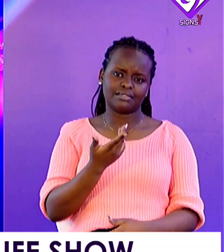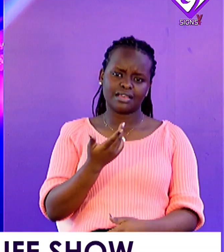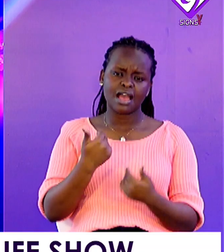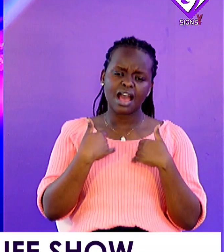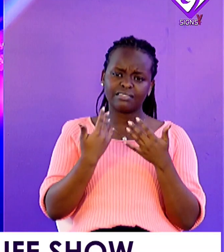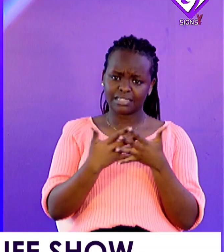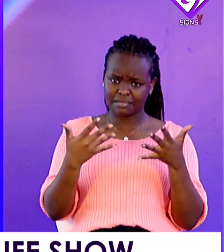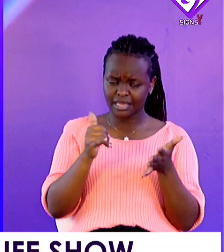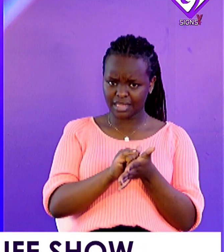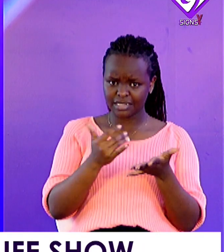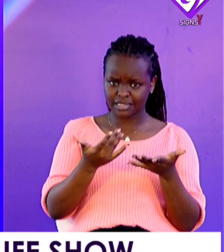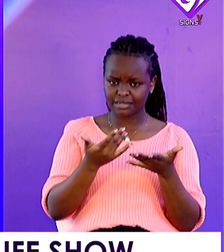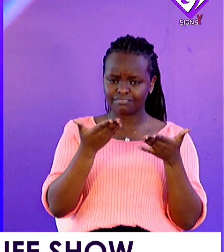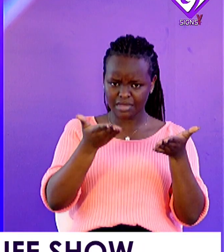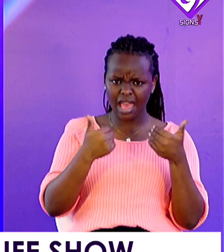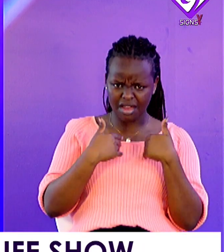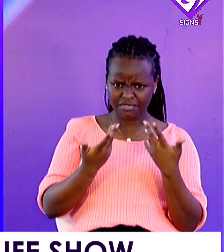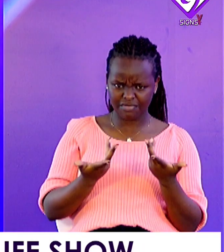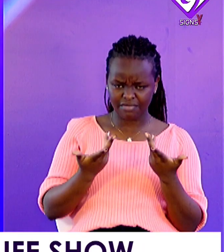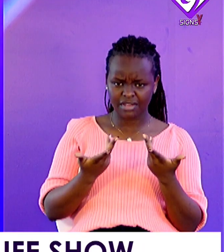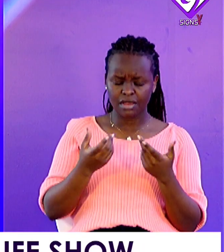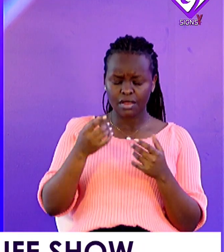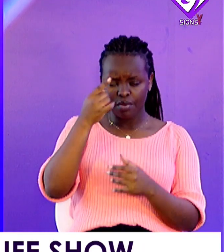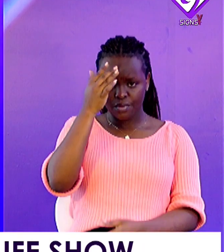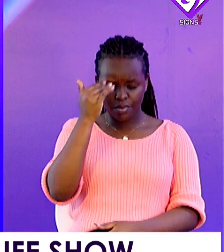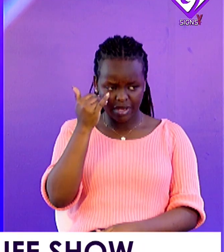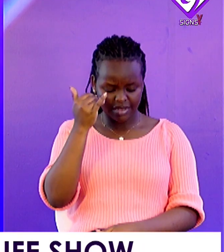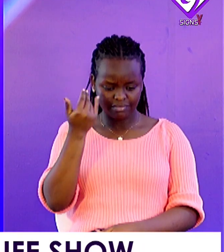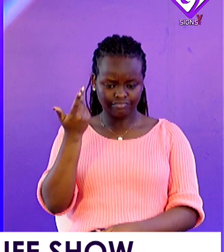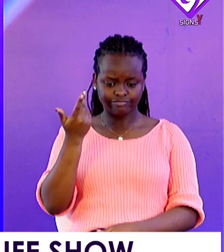there something like that? Does it exist? Because